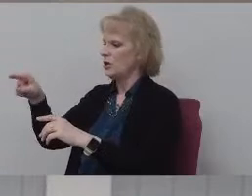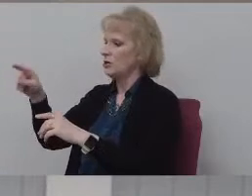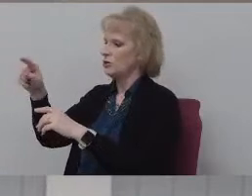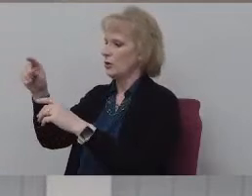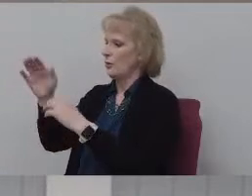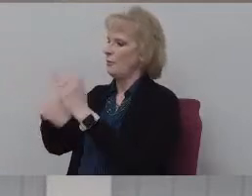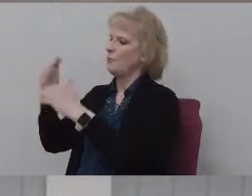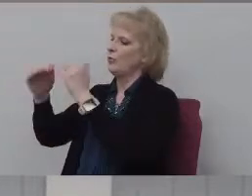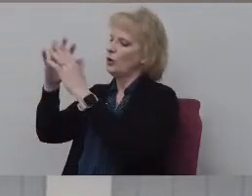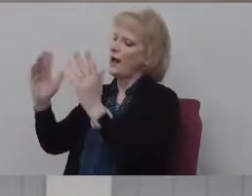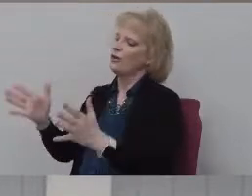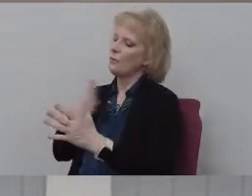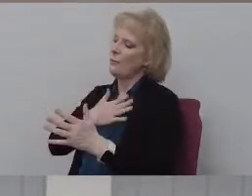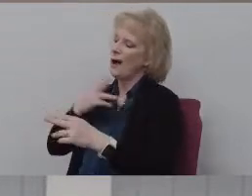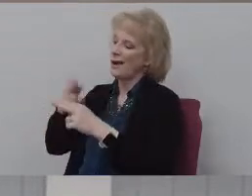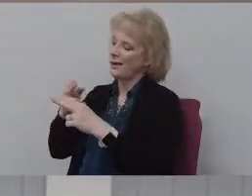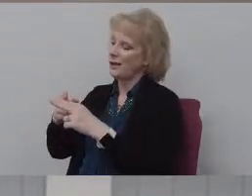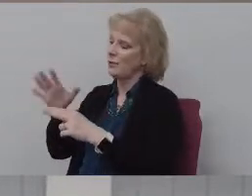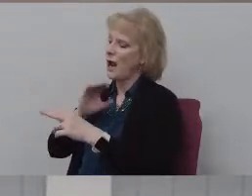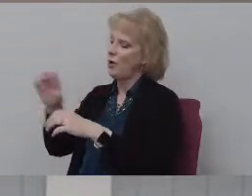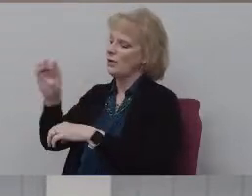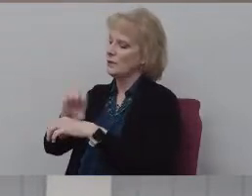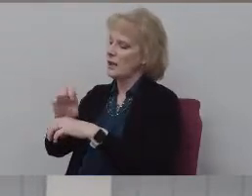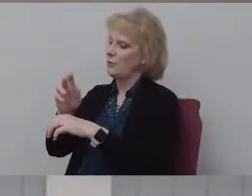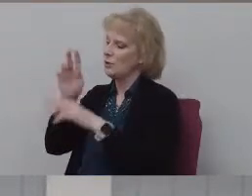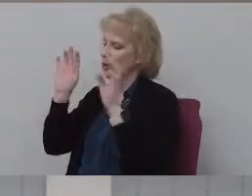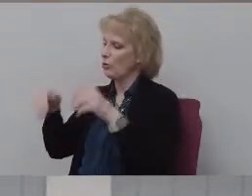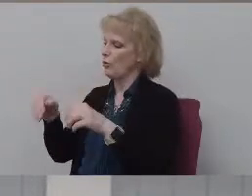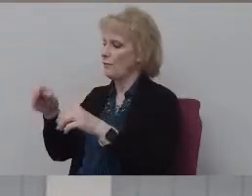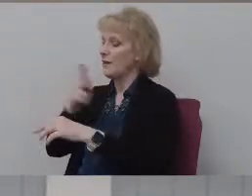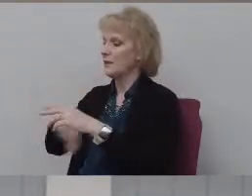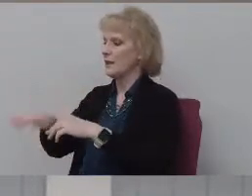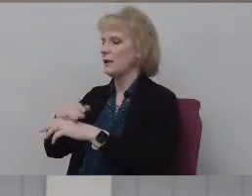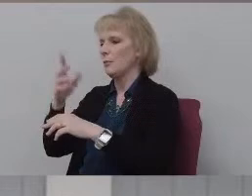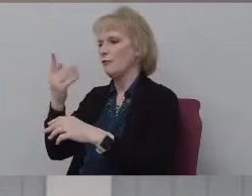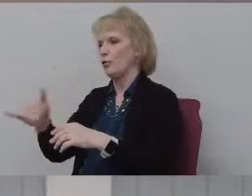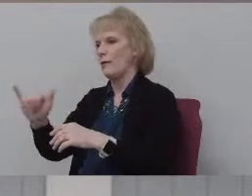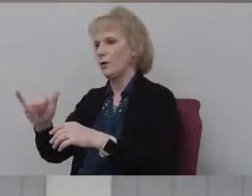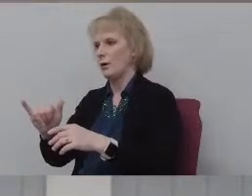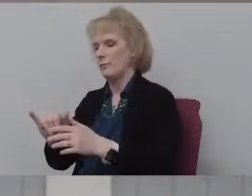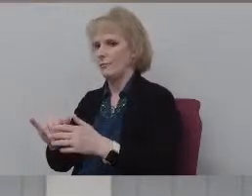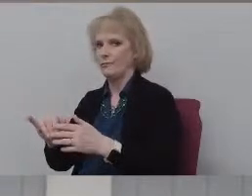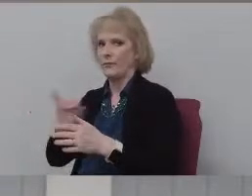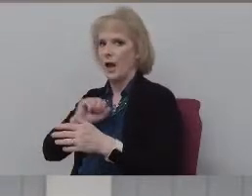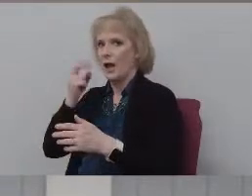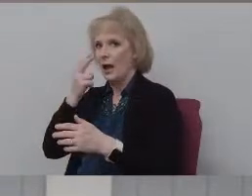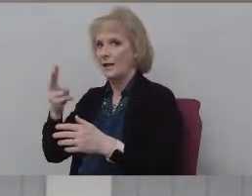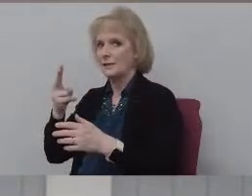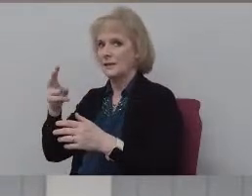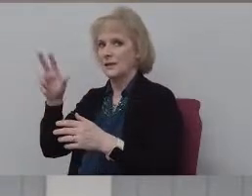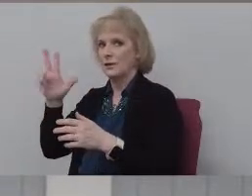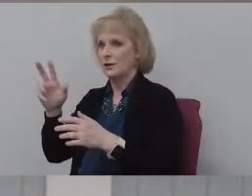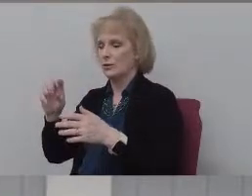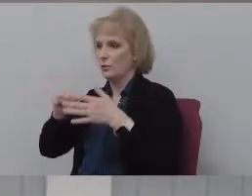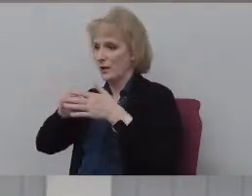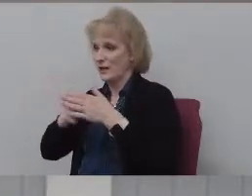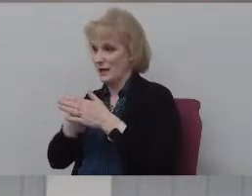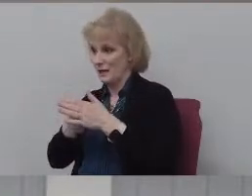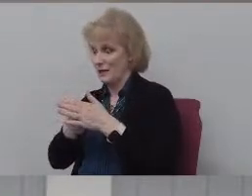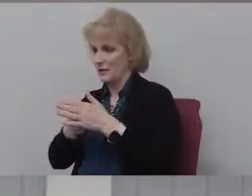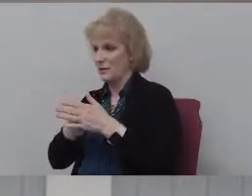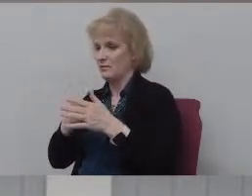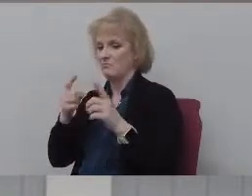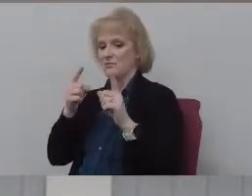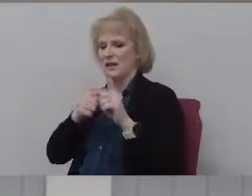will establish the throne of his kingdom forever. I see three keys to this passage here. Nathan, you go